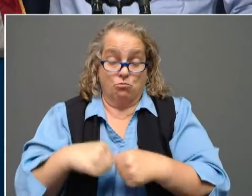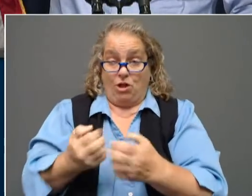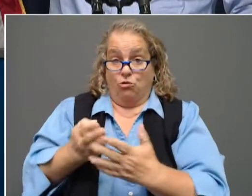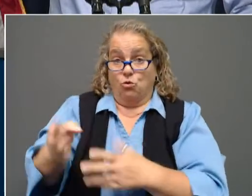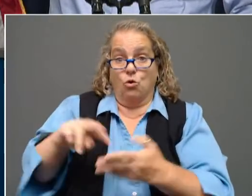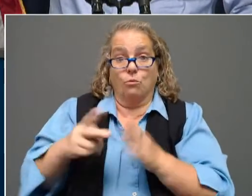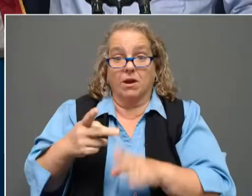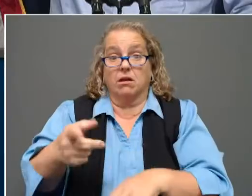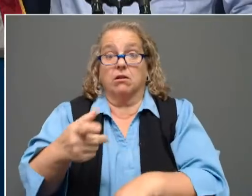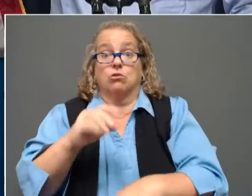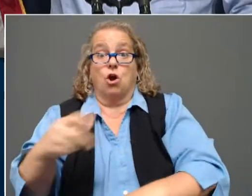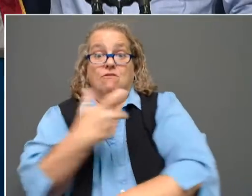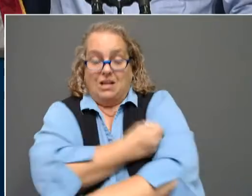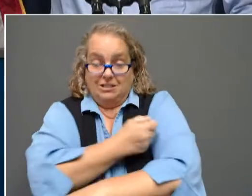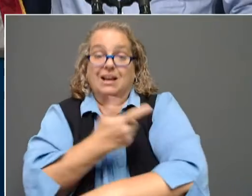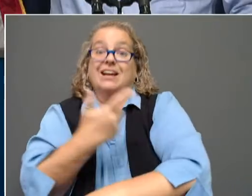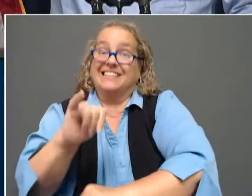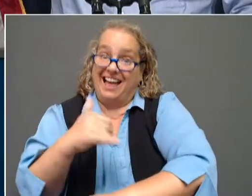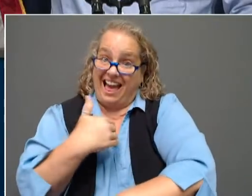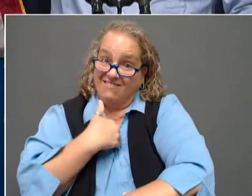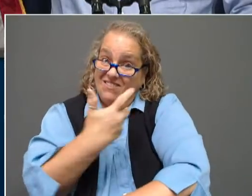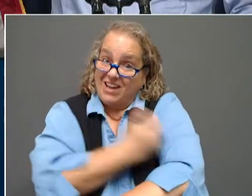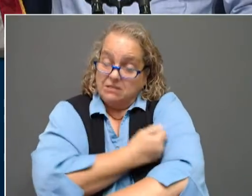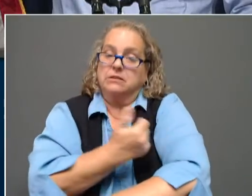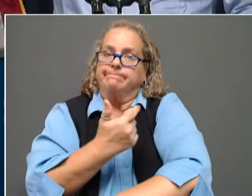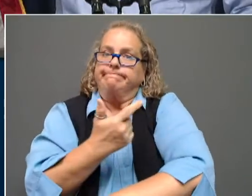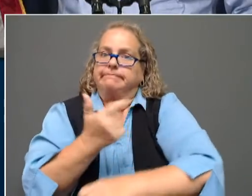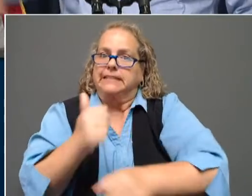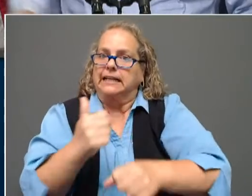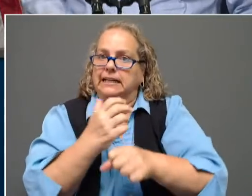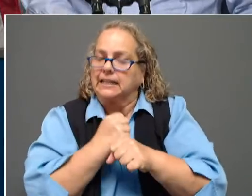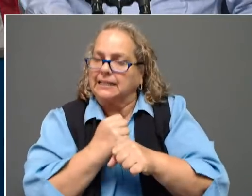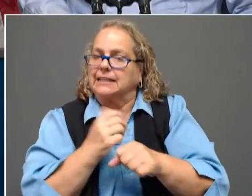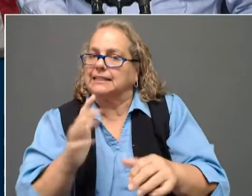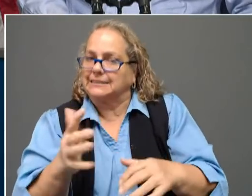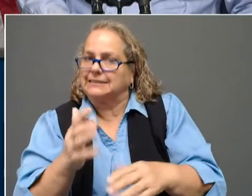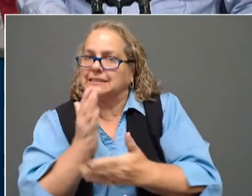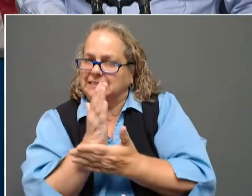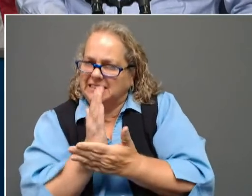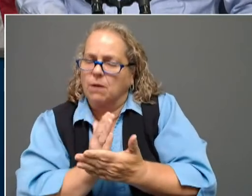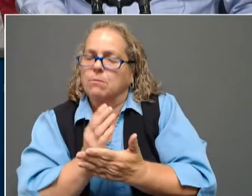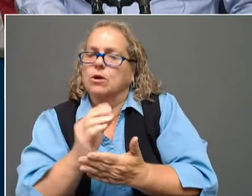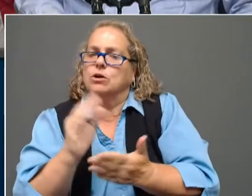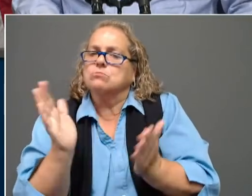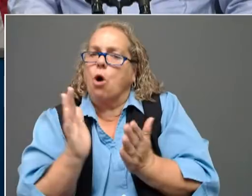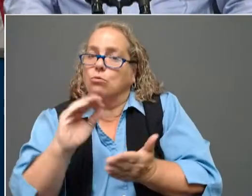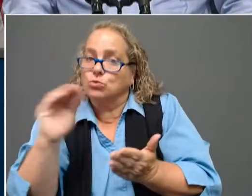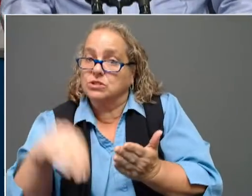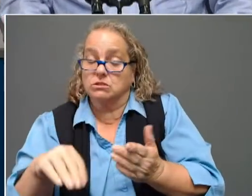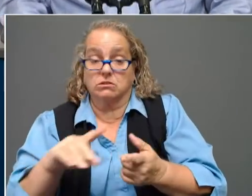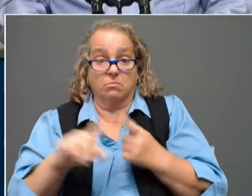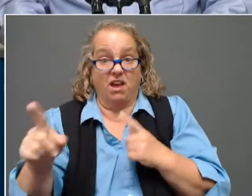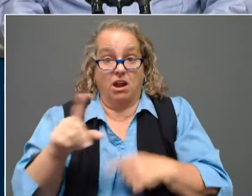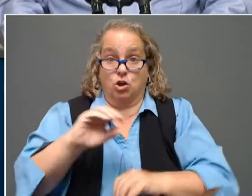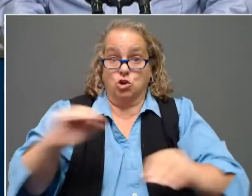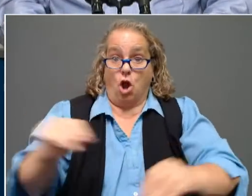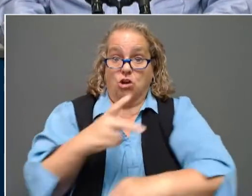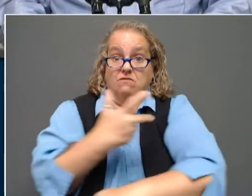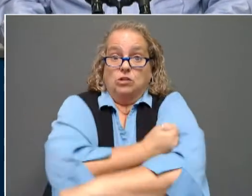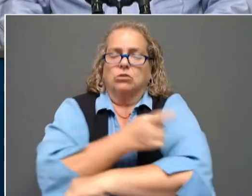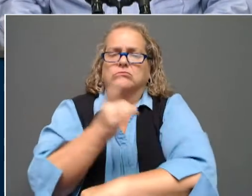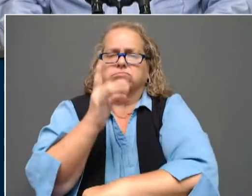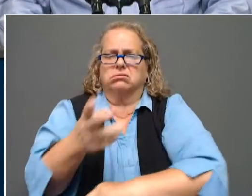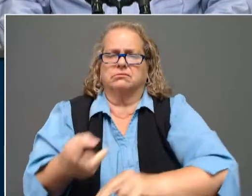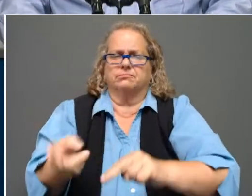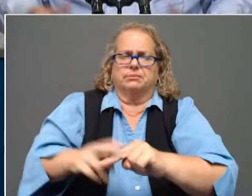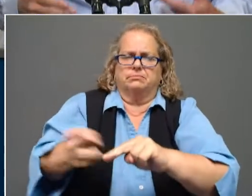is the diagonal line going up really quickly. That shows you that the vast majority of new cases, and certainly